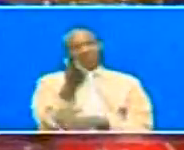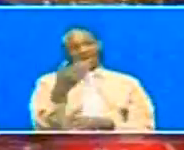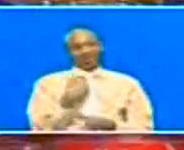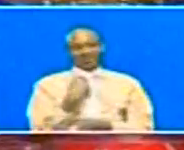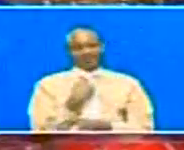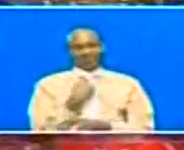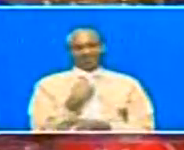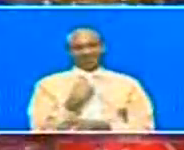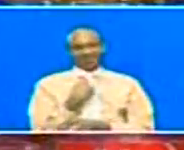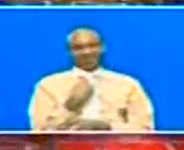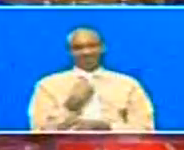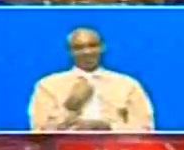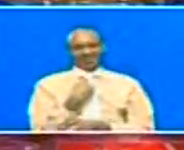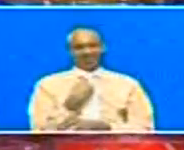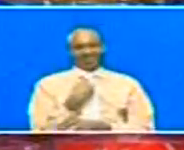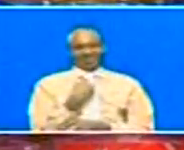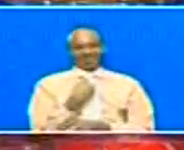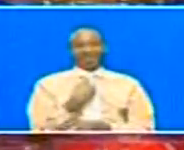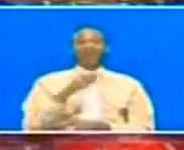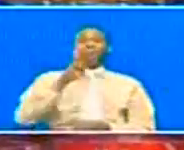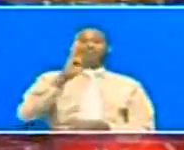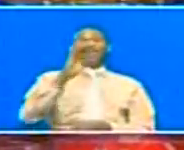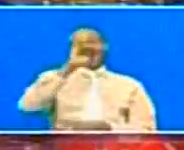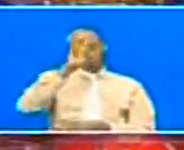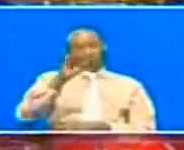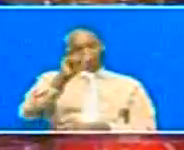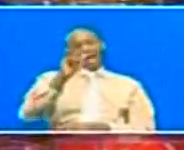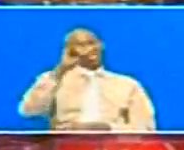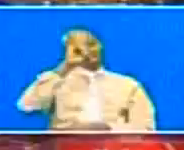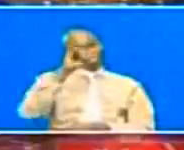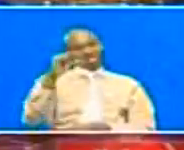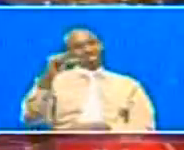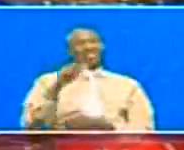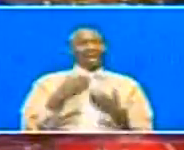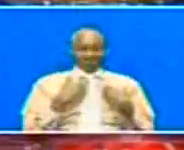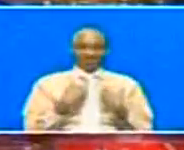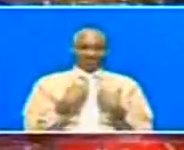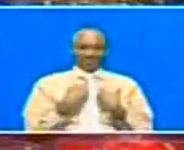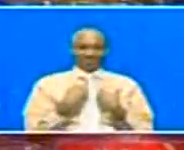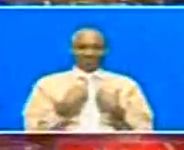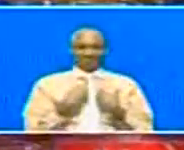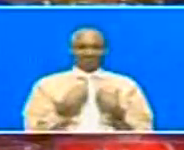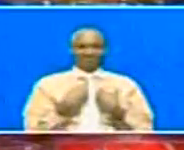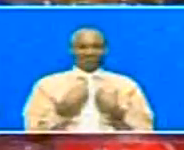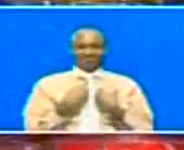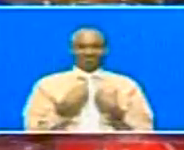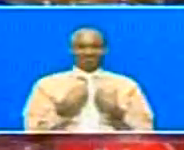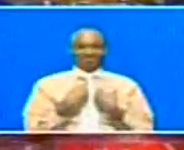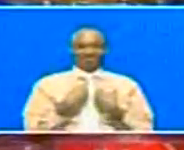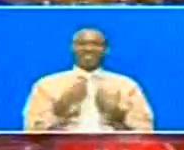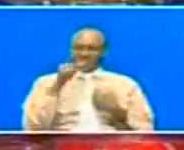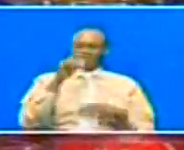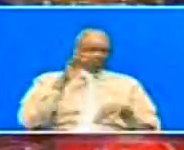Yeah. PYT, Pretty Young Thing. Yeah, you remember all those? And it was real